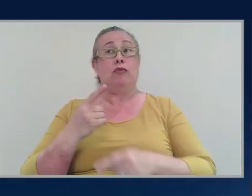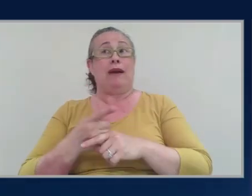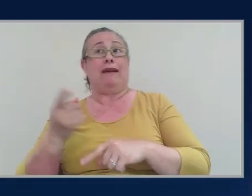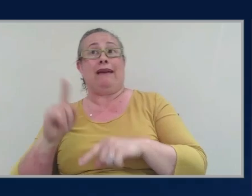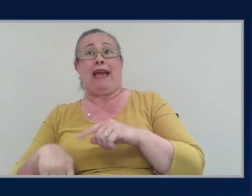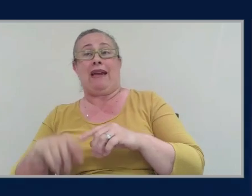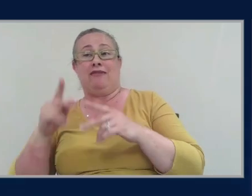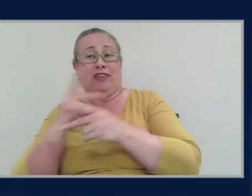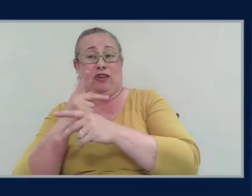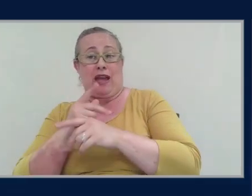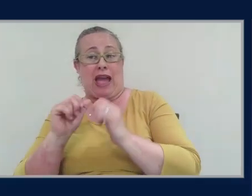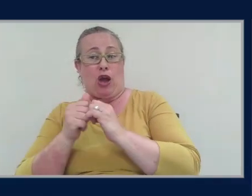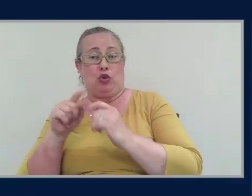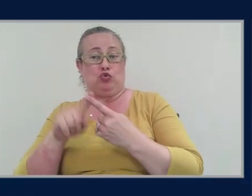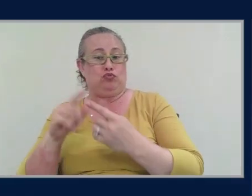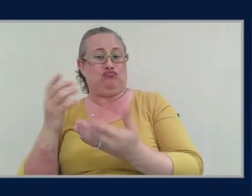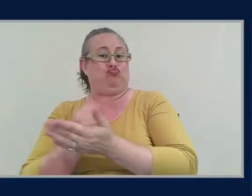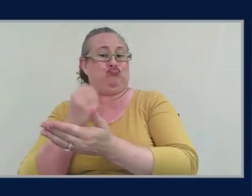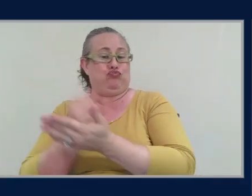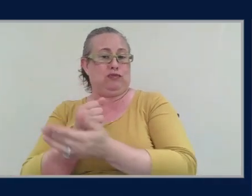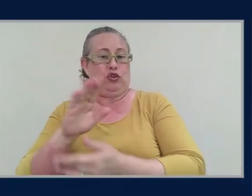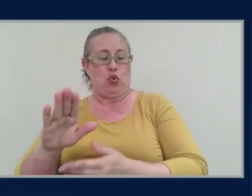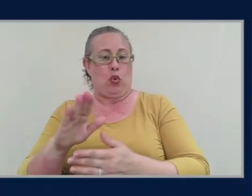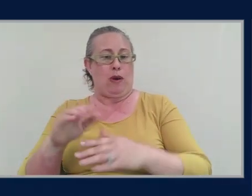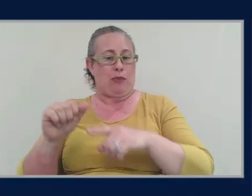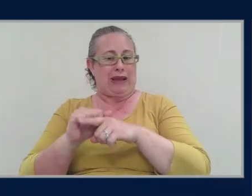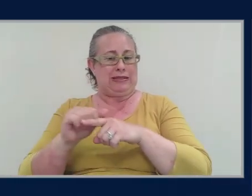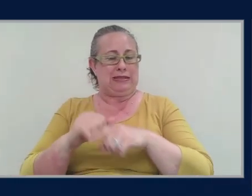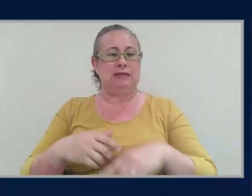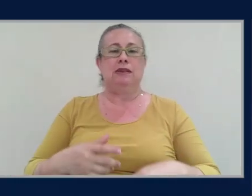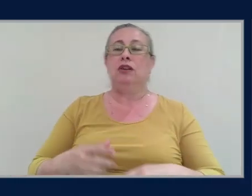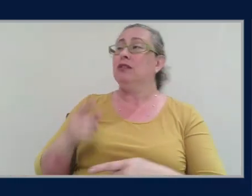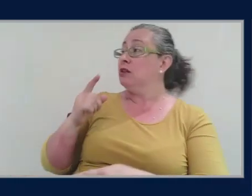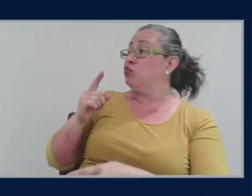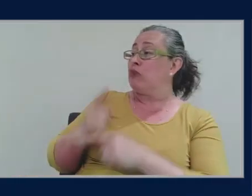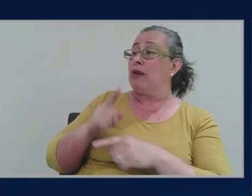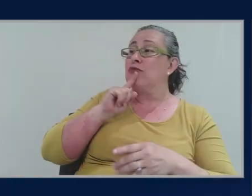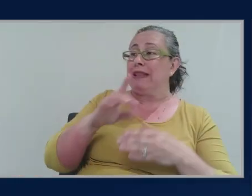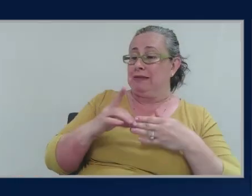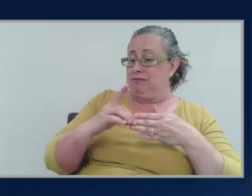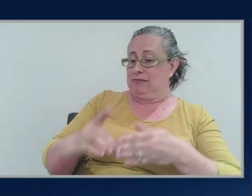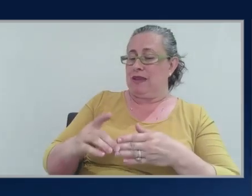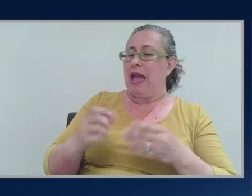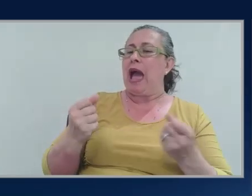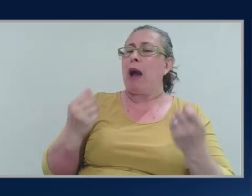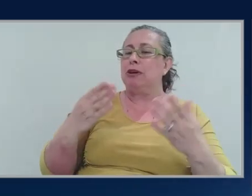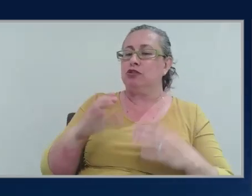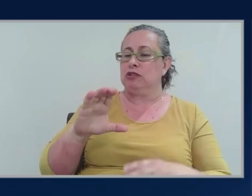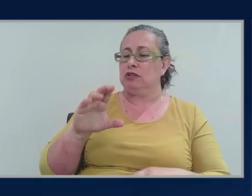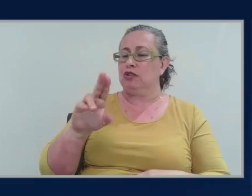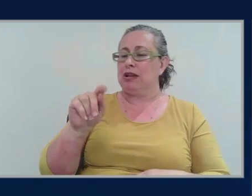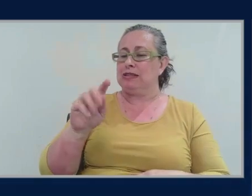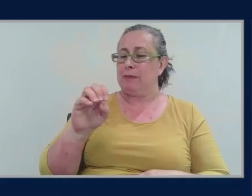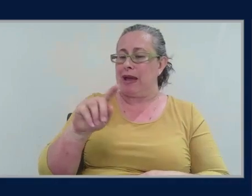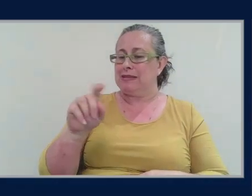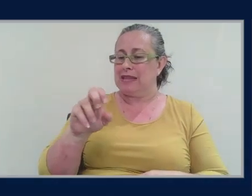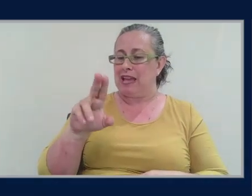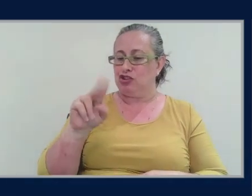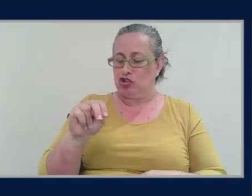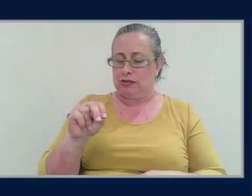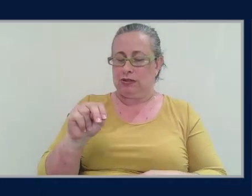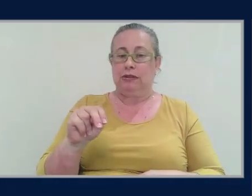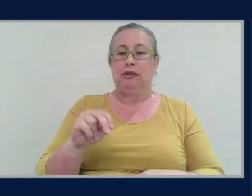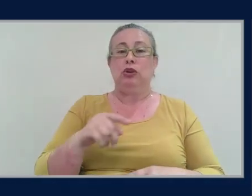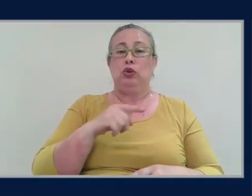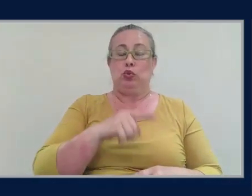your your fundamental practices. Sorry, what's next? It really drives how much customization investment you're going to do, right? Because on the one hand, you have these